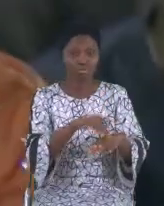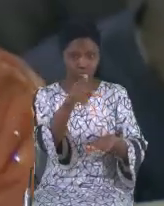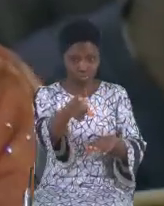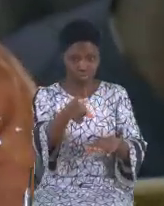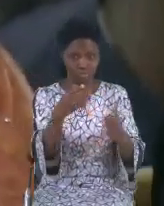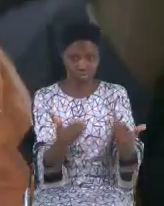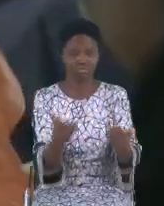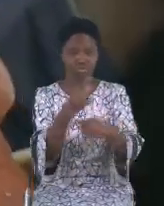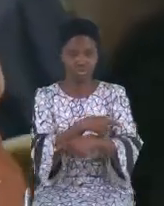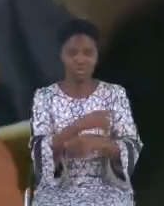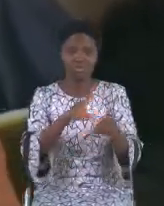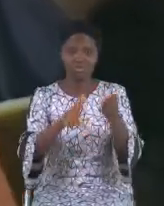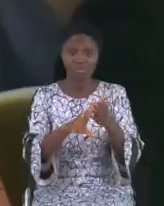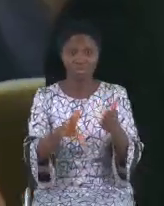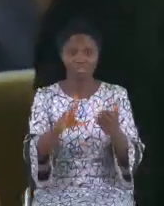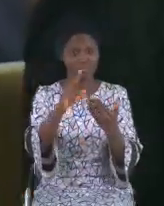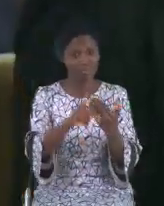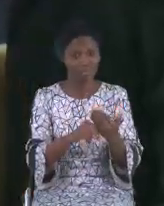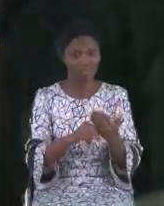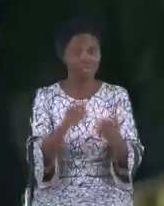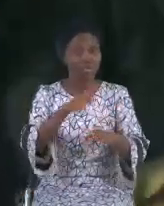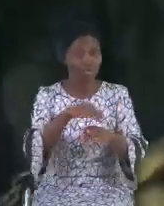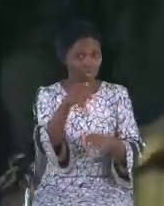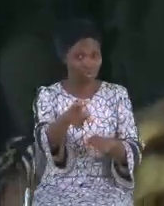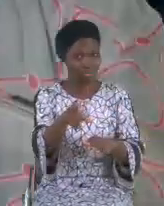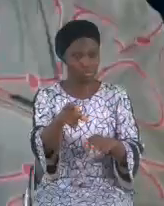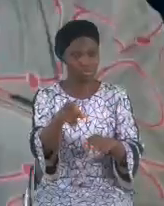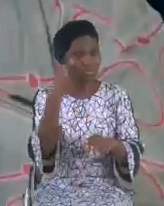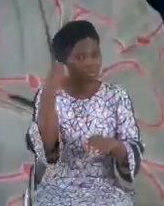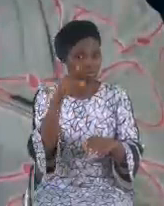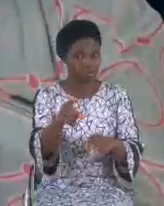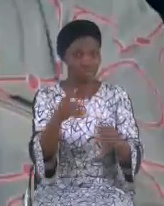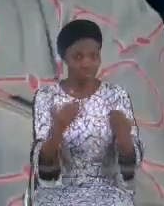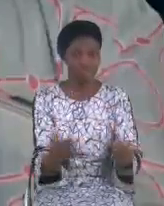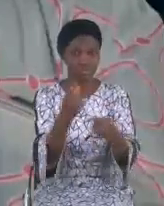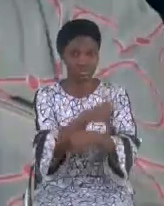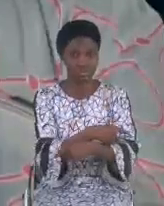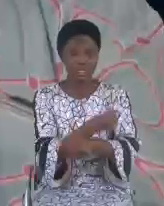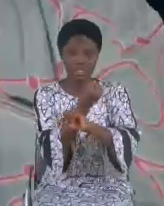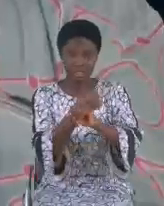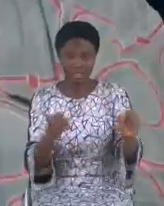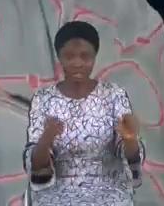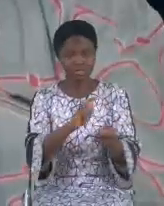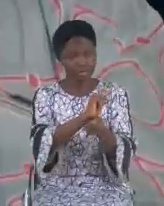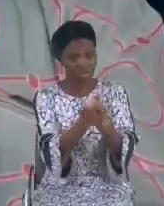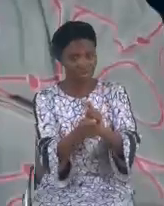Amen. Forgiveness for you today. Amen. Salvation for you today. Amen. Transformation for you